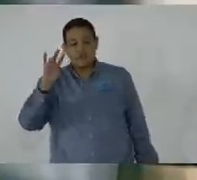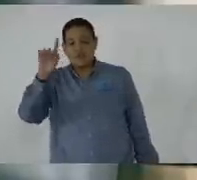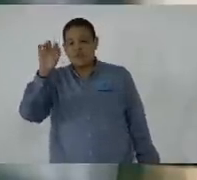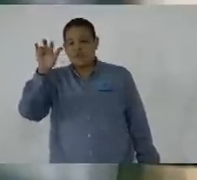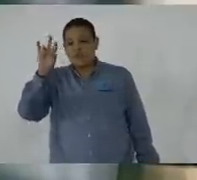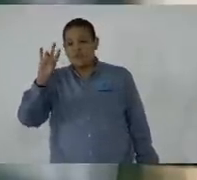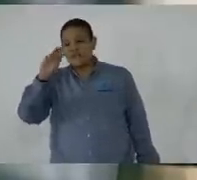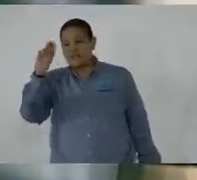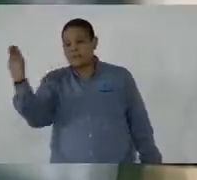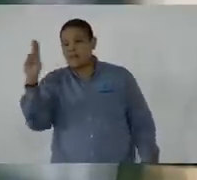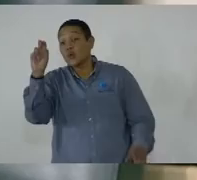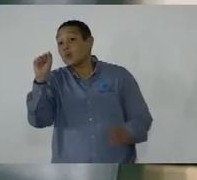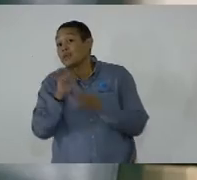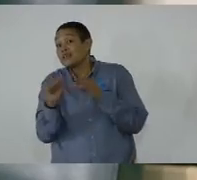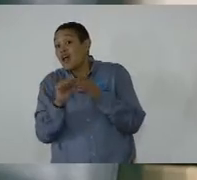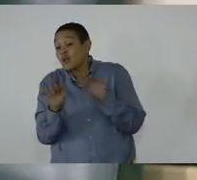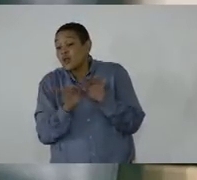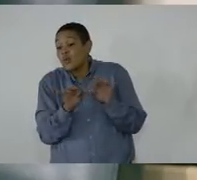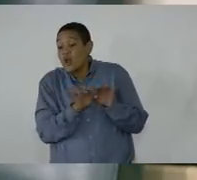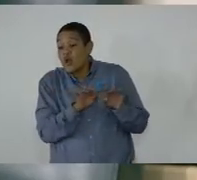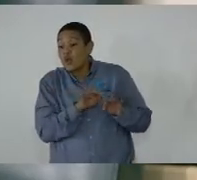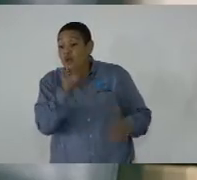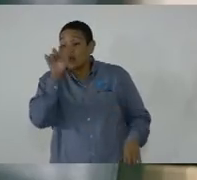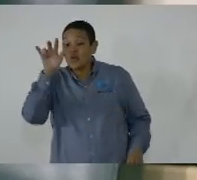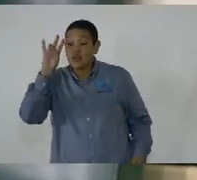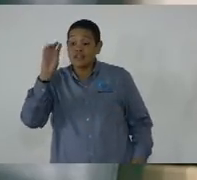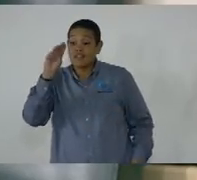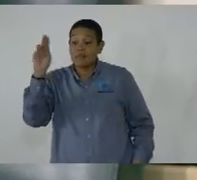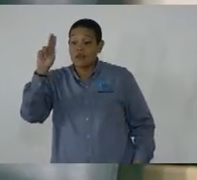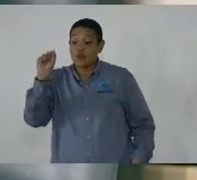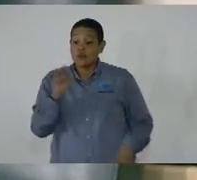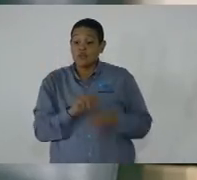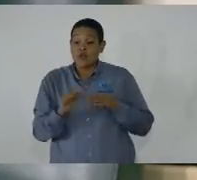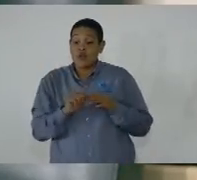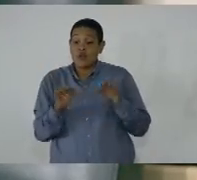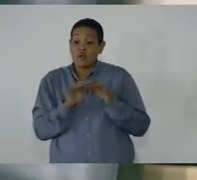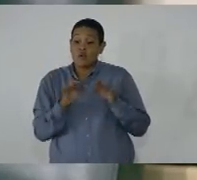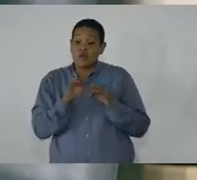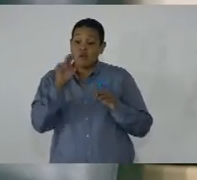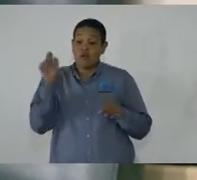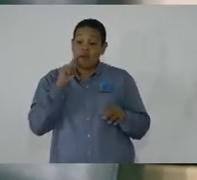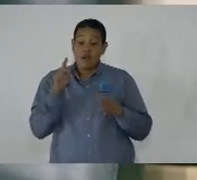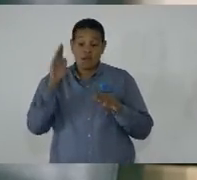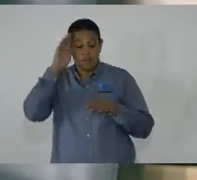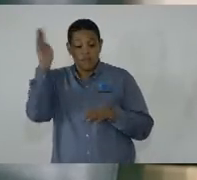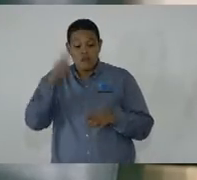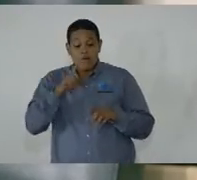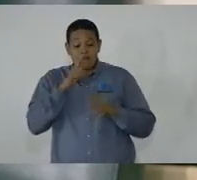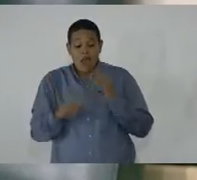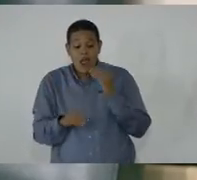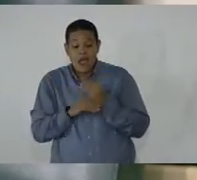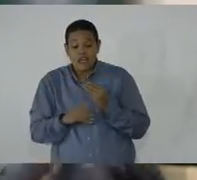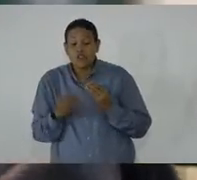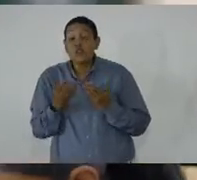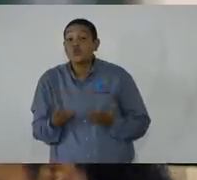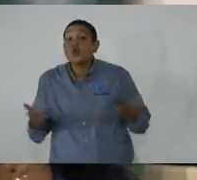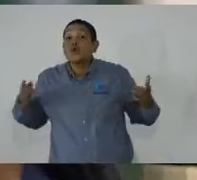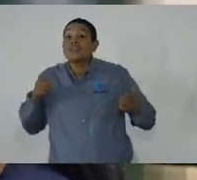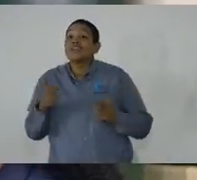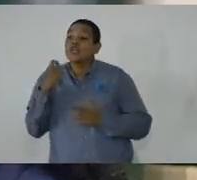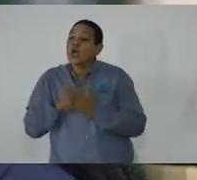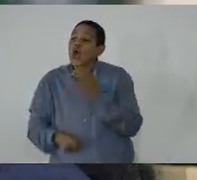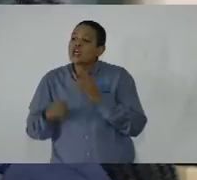$137 million US dollars worth of corn, primarily from extra-regional sources. So this cost